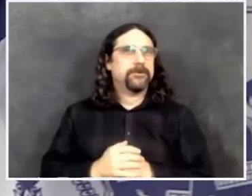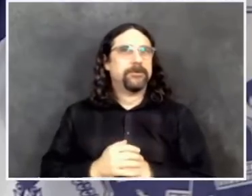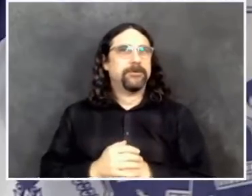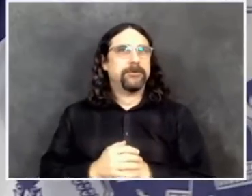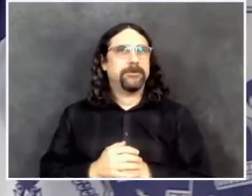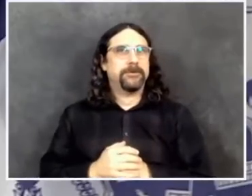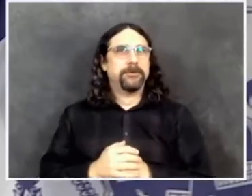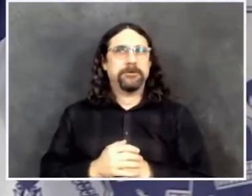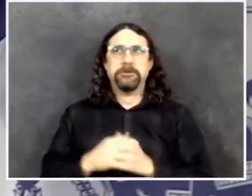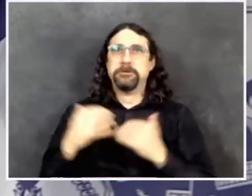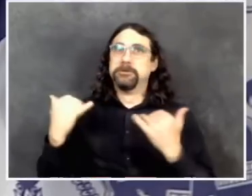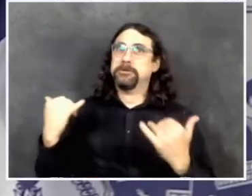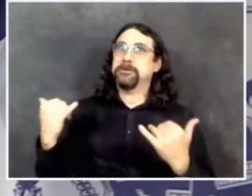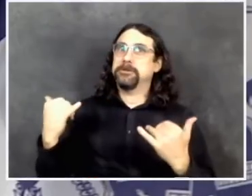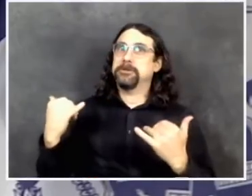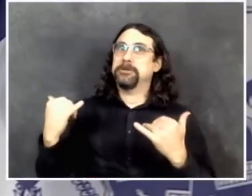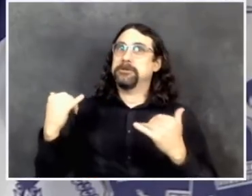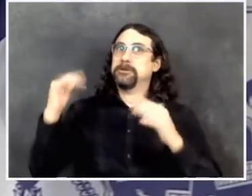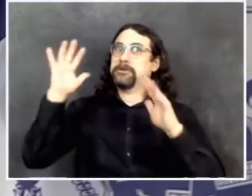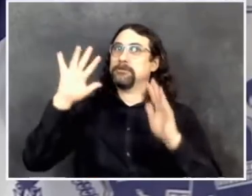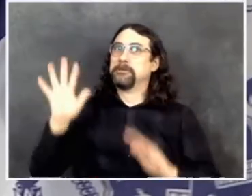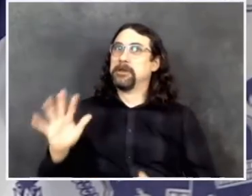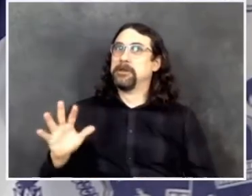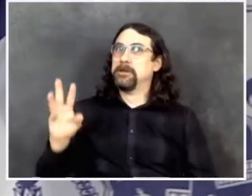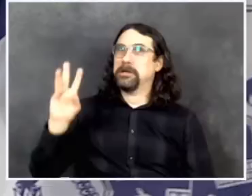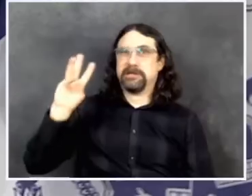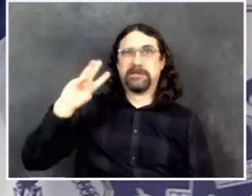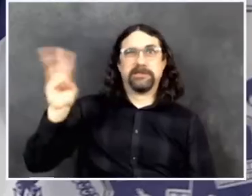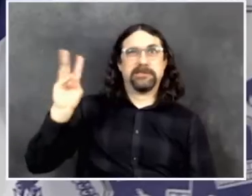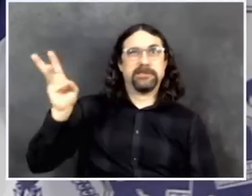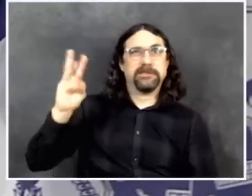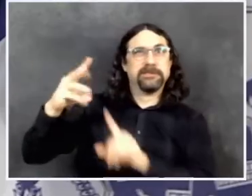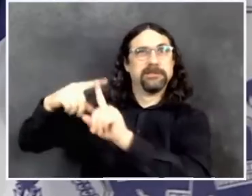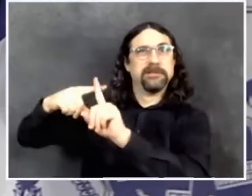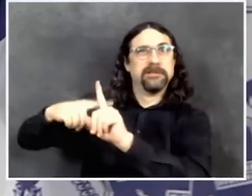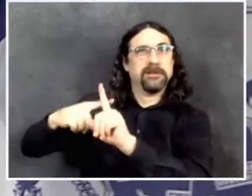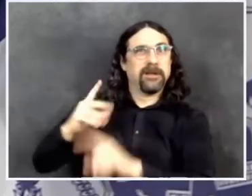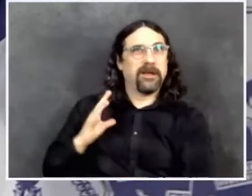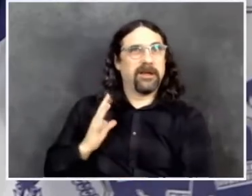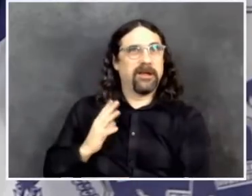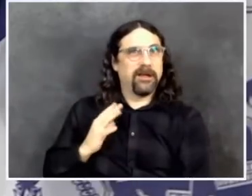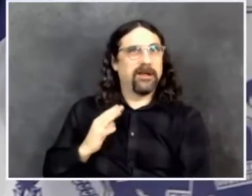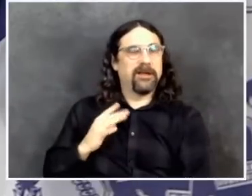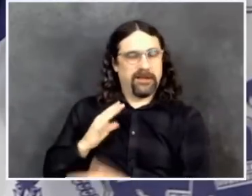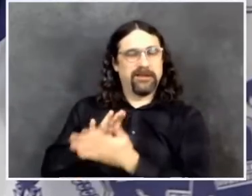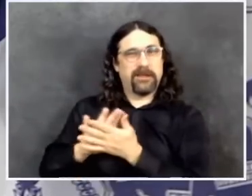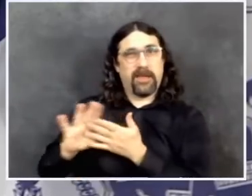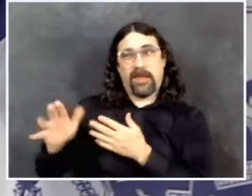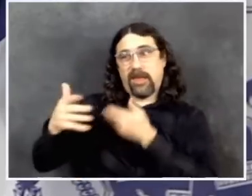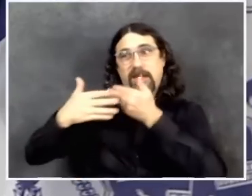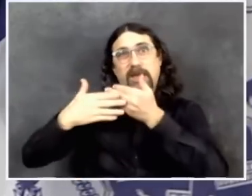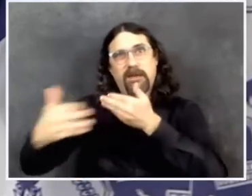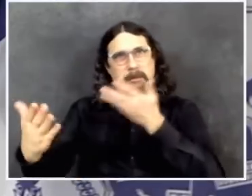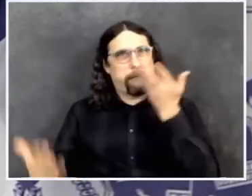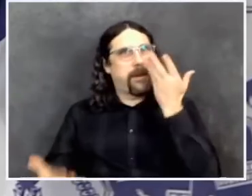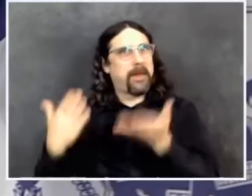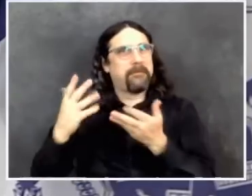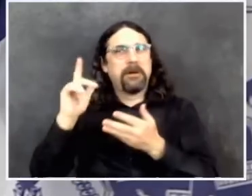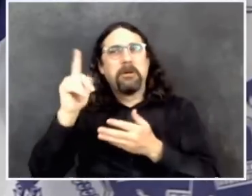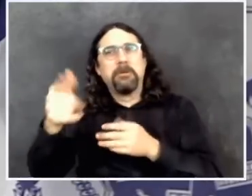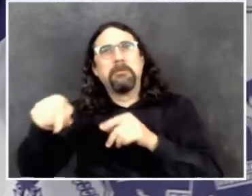That's wonderful for so many reasons, but it calls upon all of us to be really